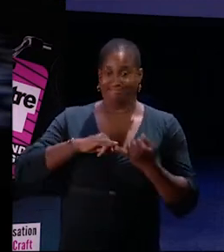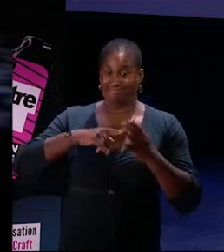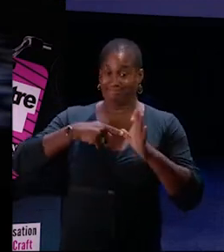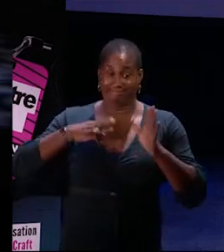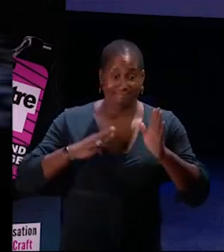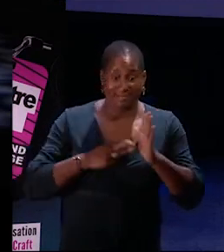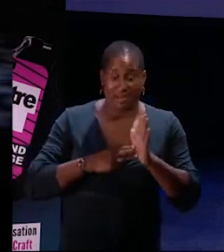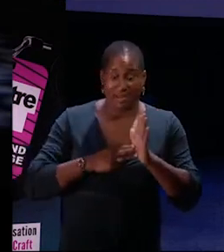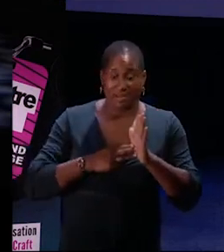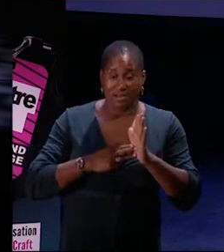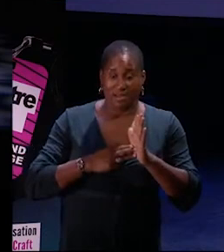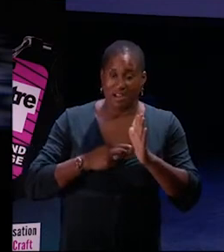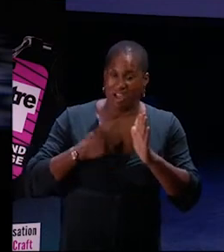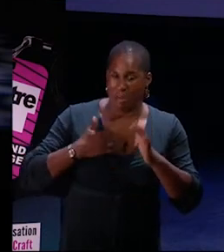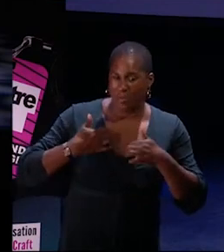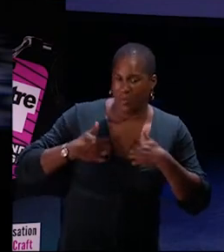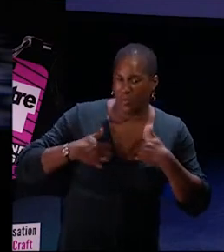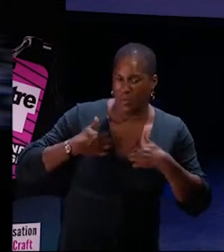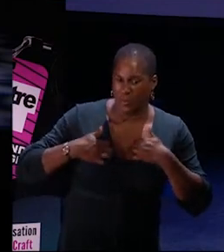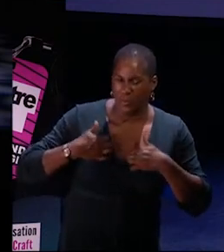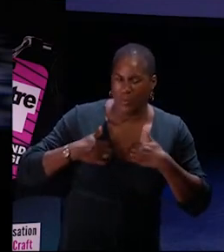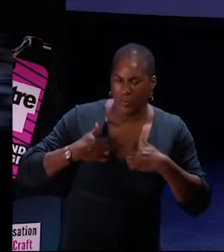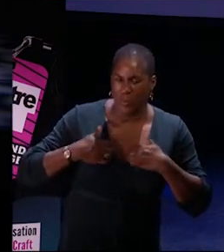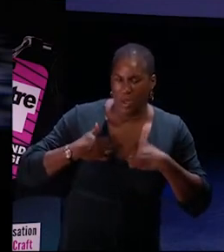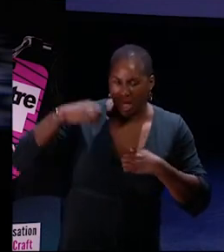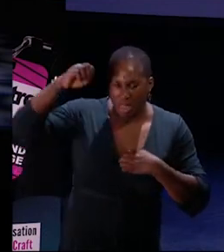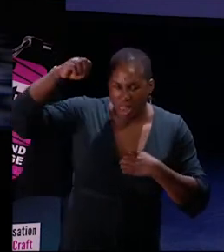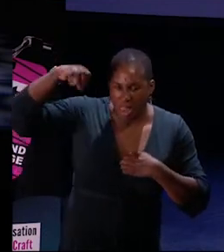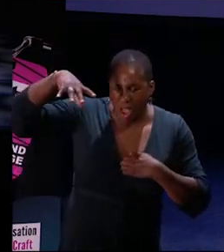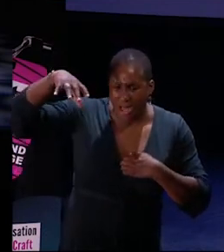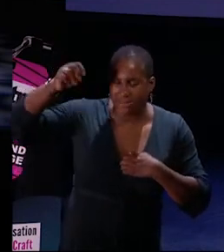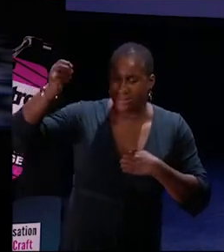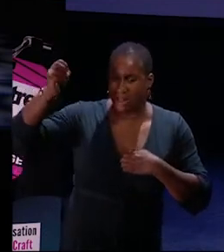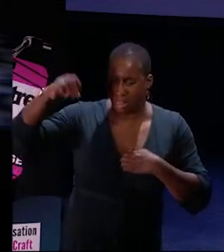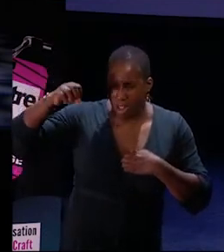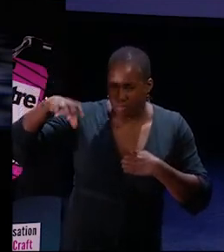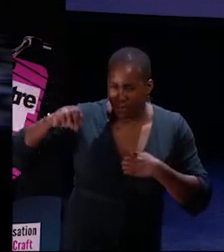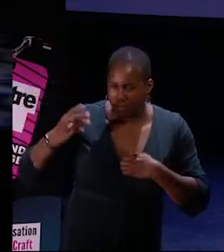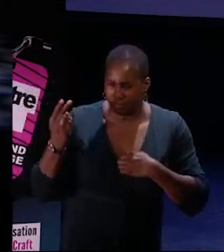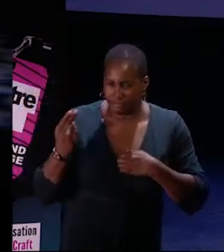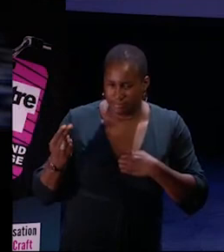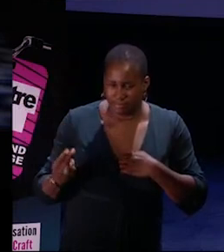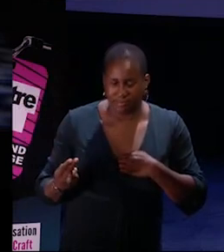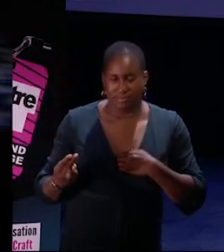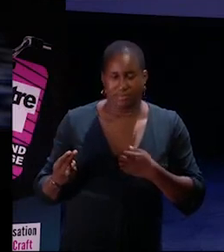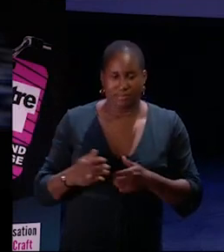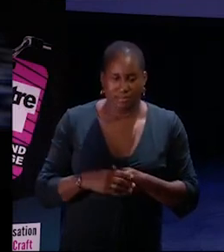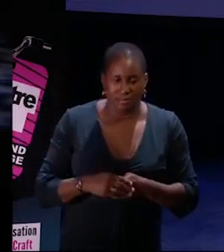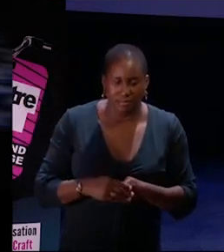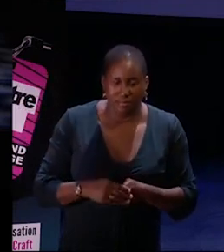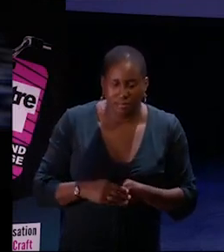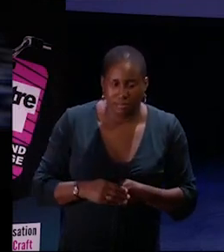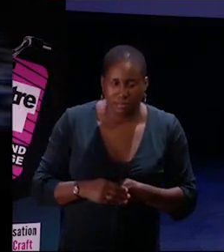Basically, as somebody who's interested in like lighting design predominantly, but kind of doing a bit of everything at the minute as a venue